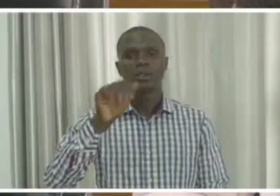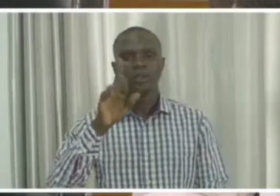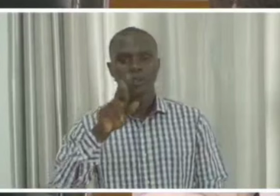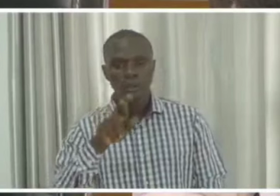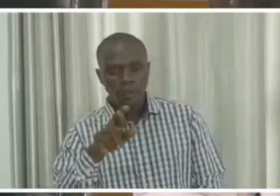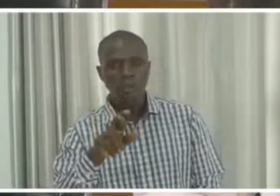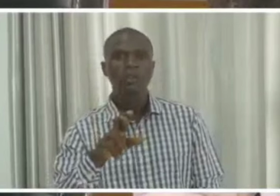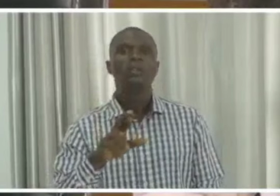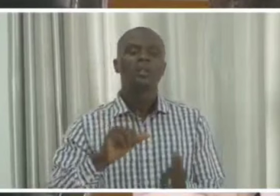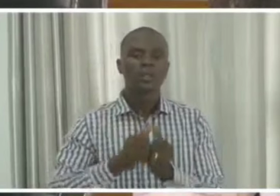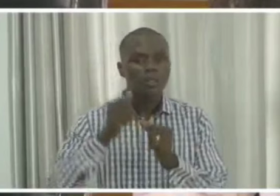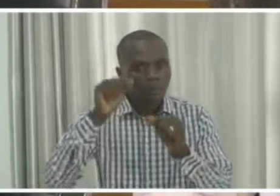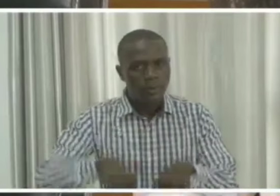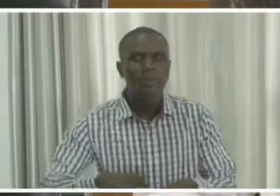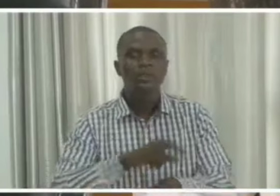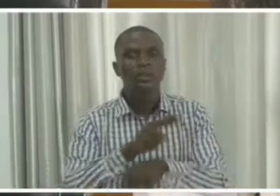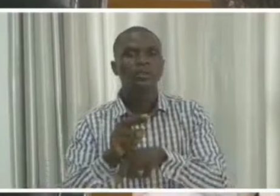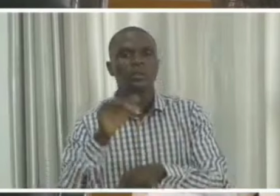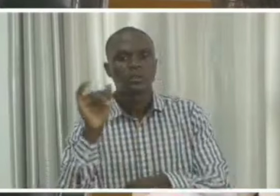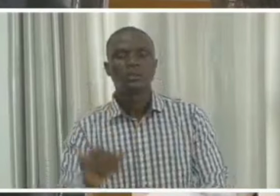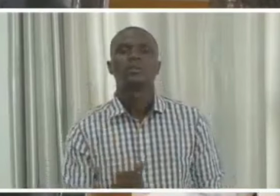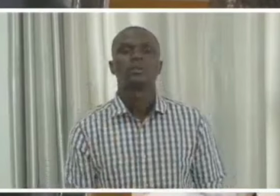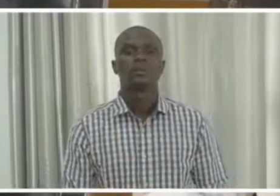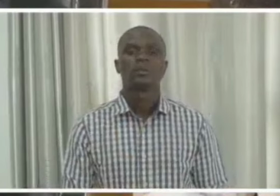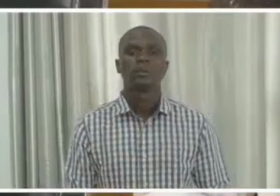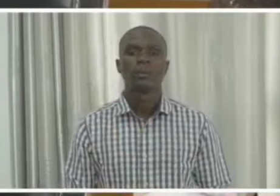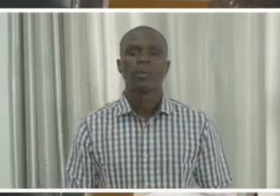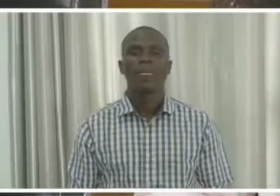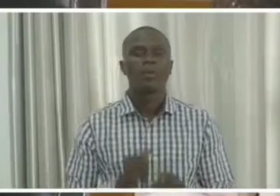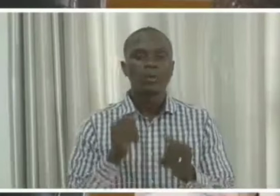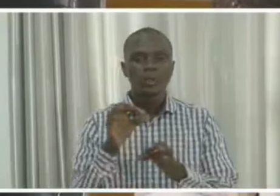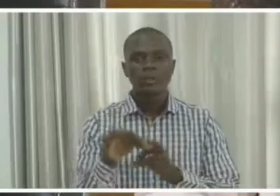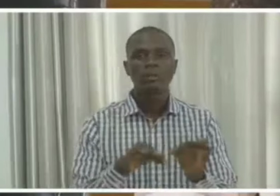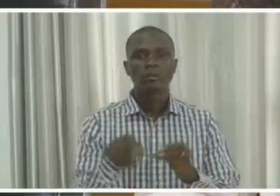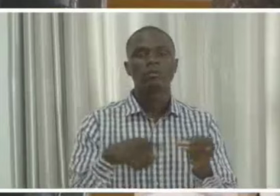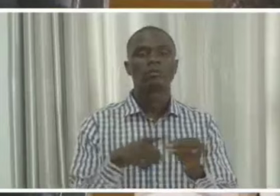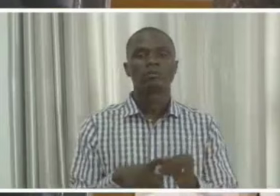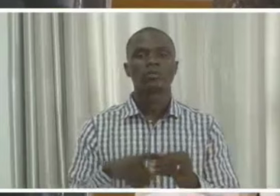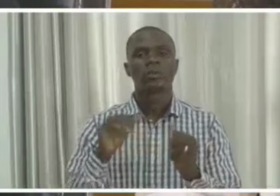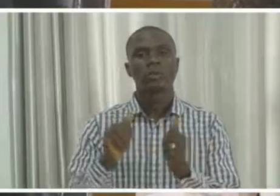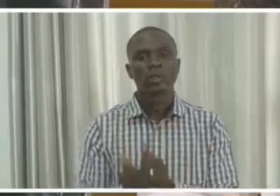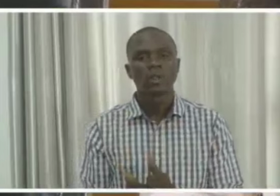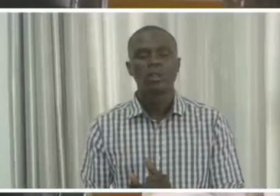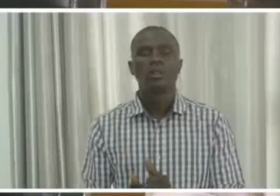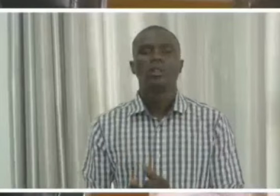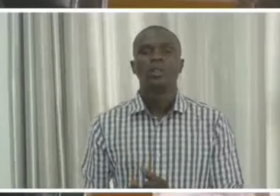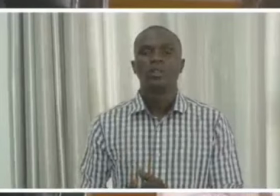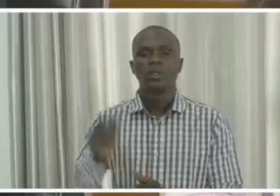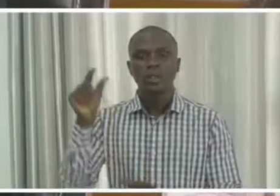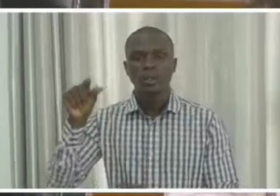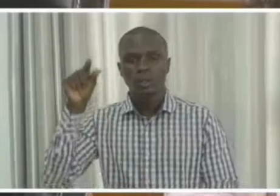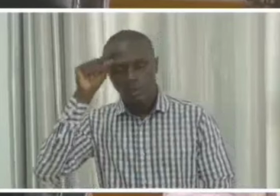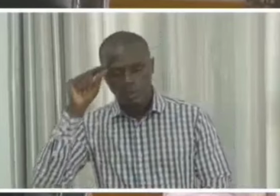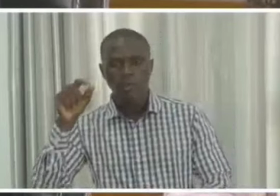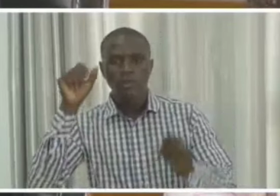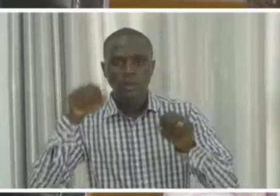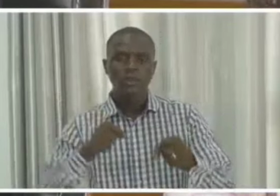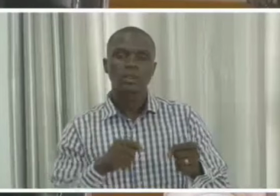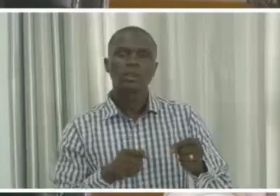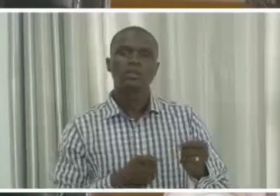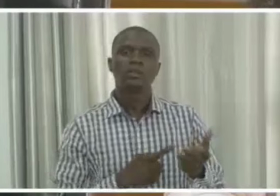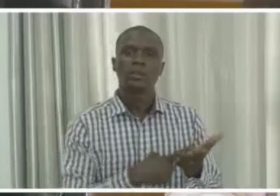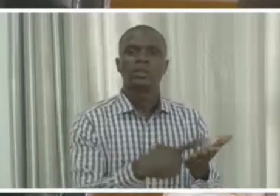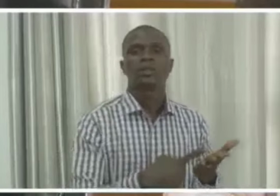where you get how central governments they interact with local governments. You get a day for youth, you get a day for